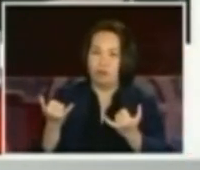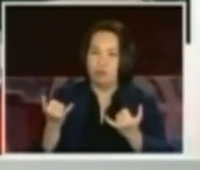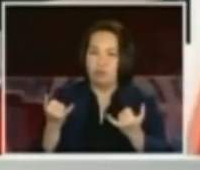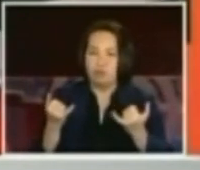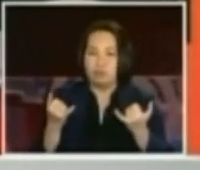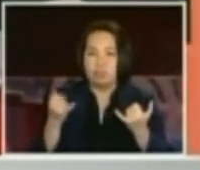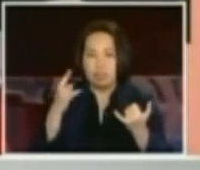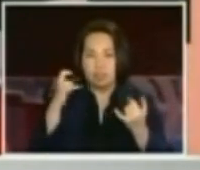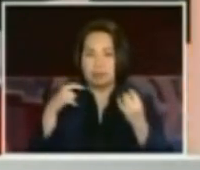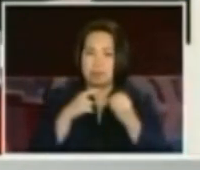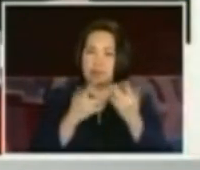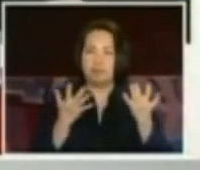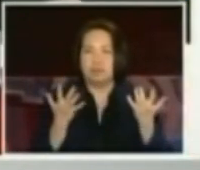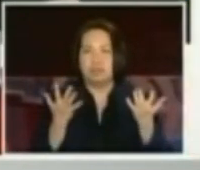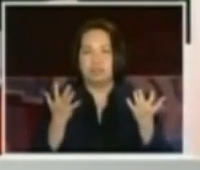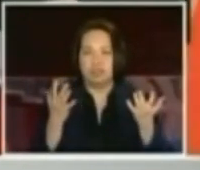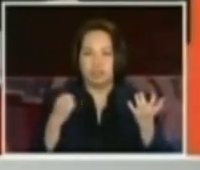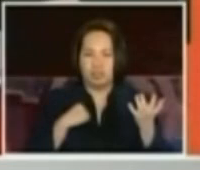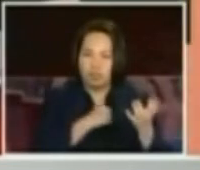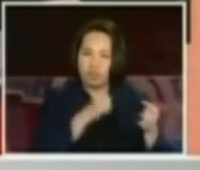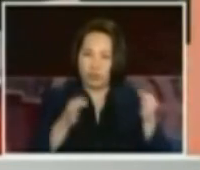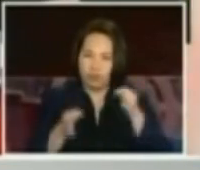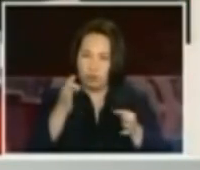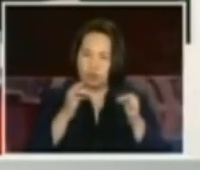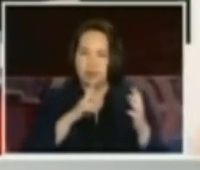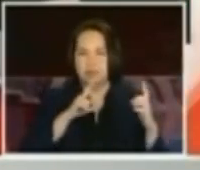that the senator judges would actually vote to convict the Chief Justice, and by what margin, if